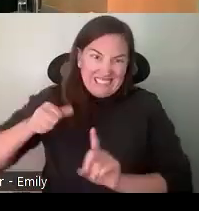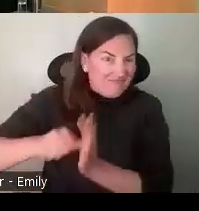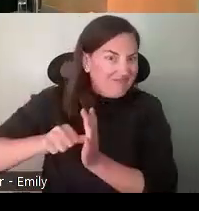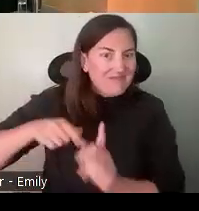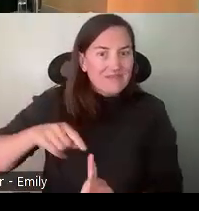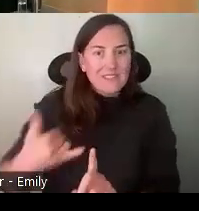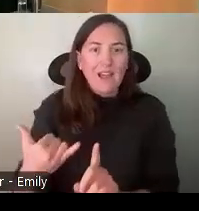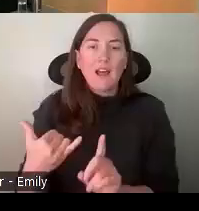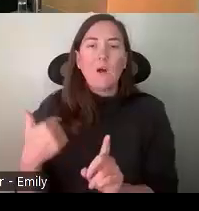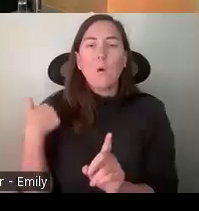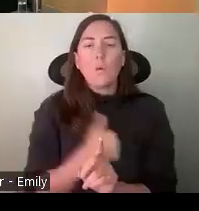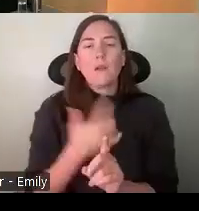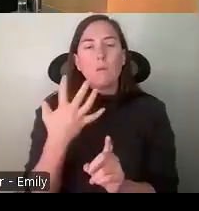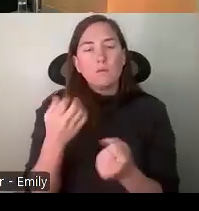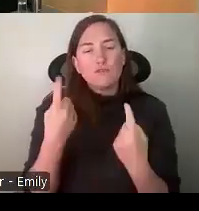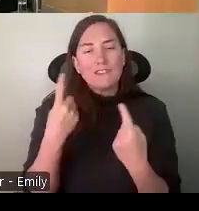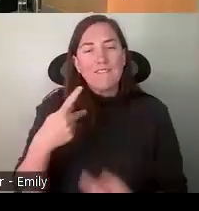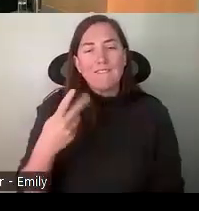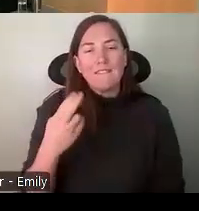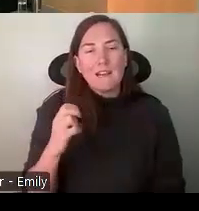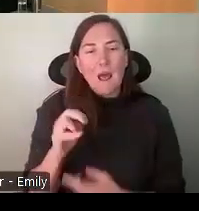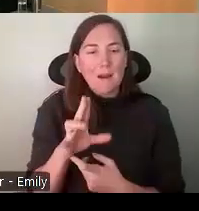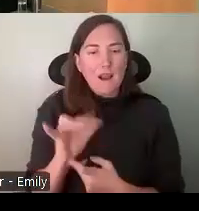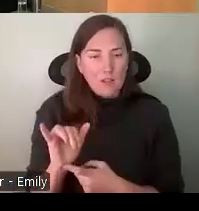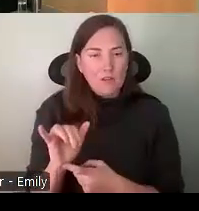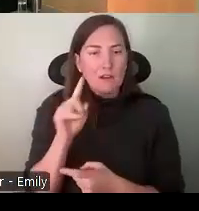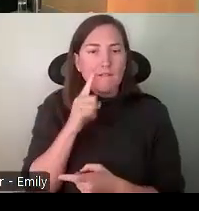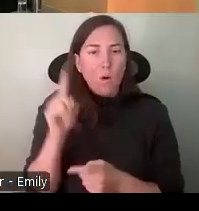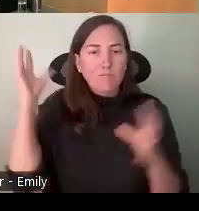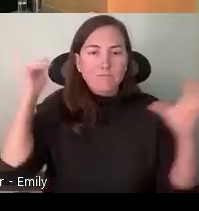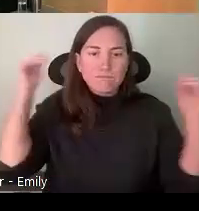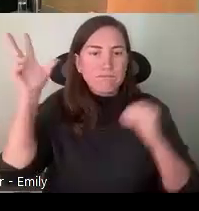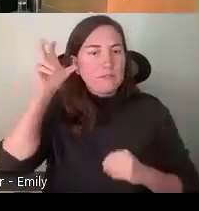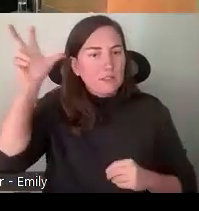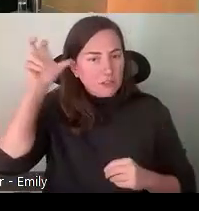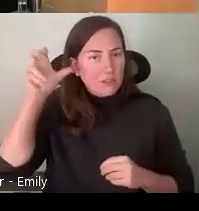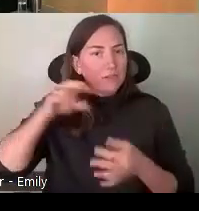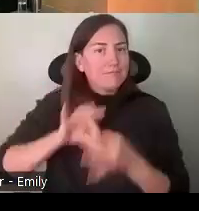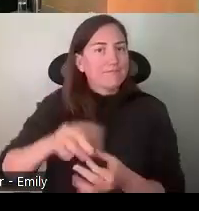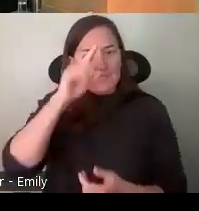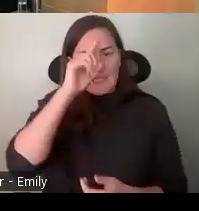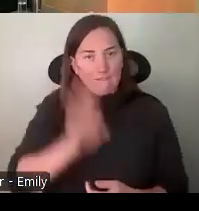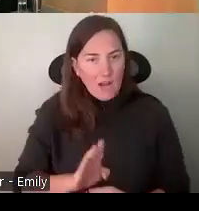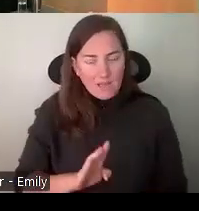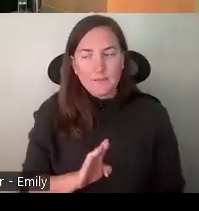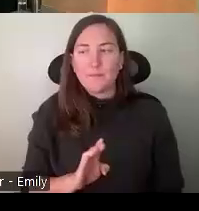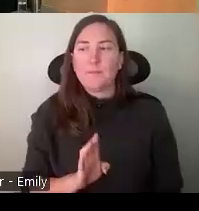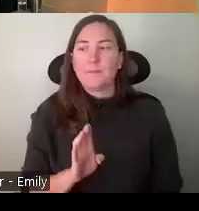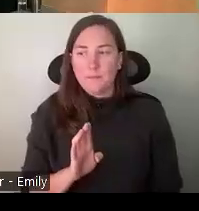the phenomenology of voice hearing experiences in schizophrenia. This comes